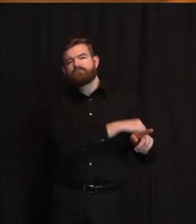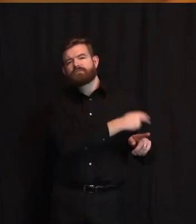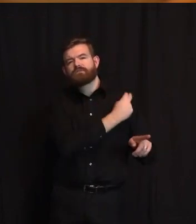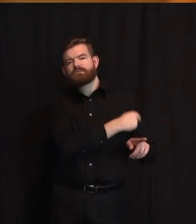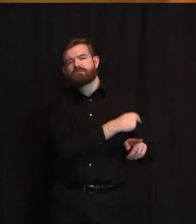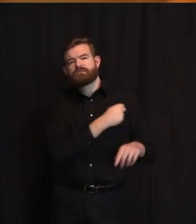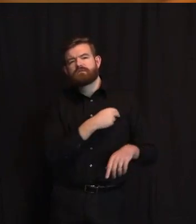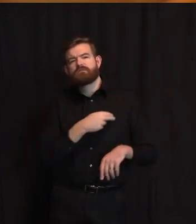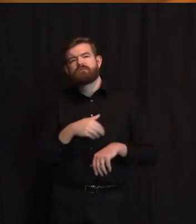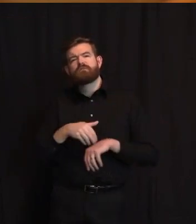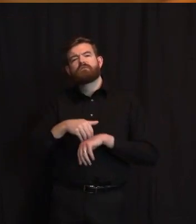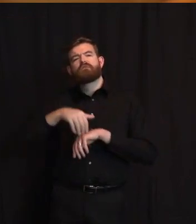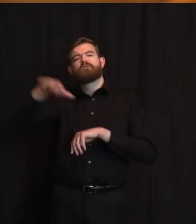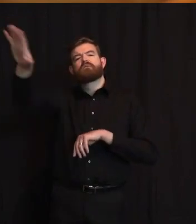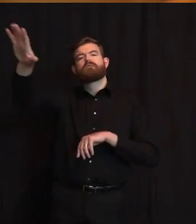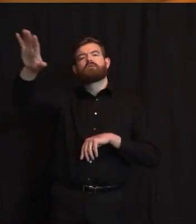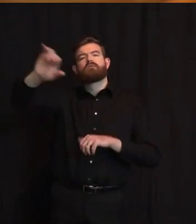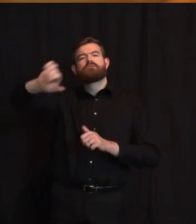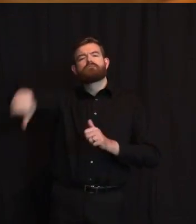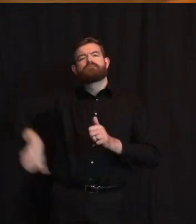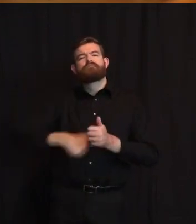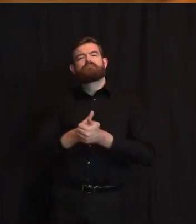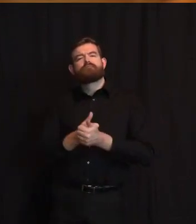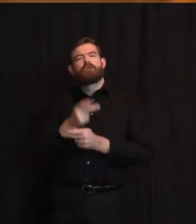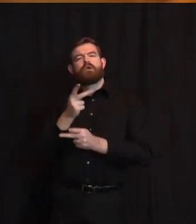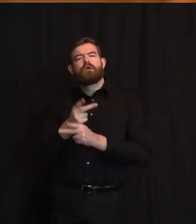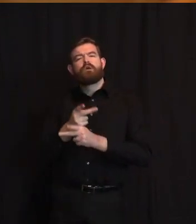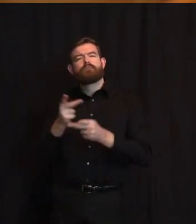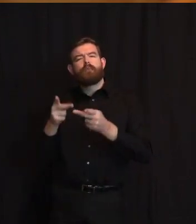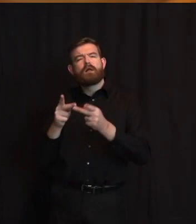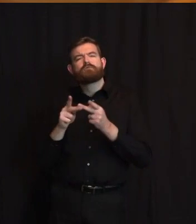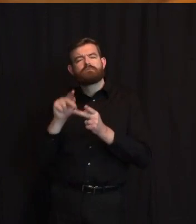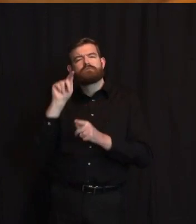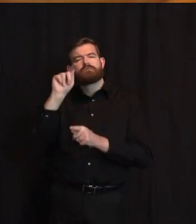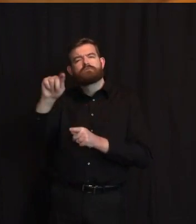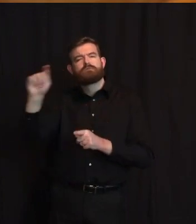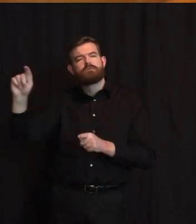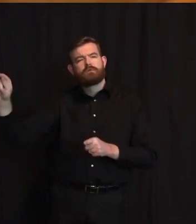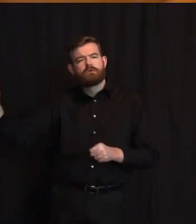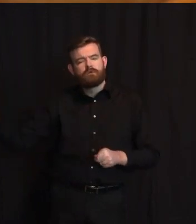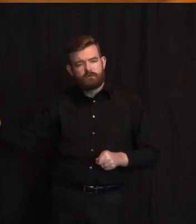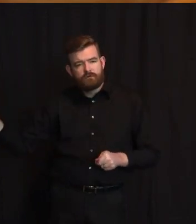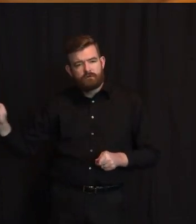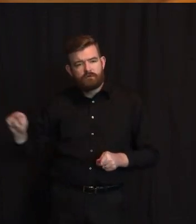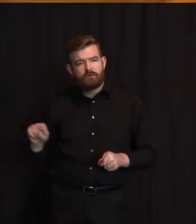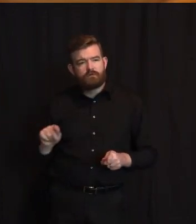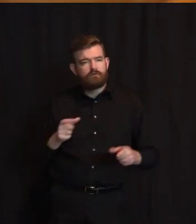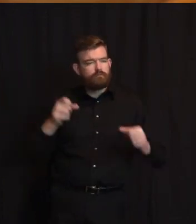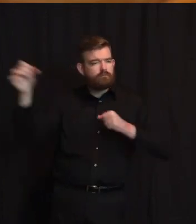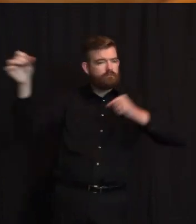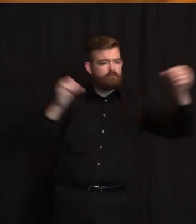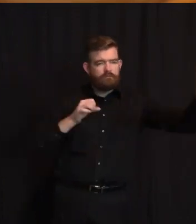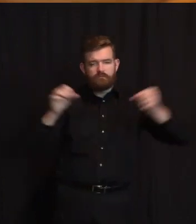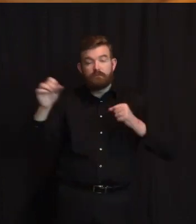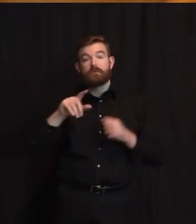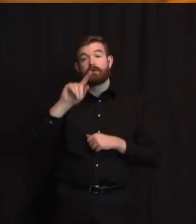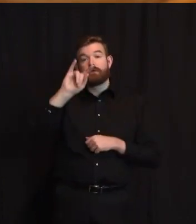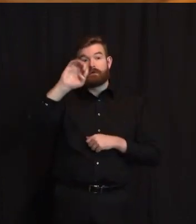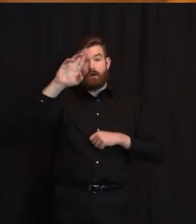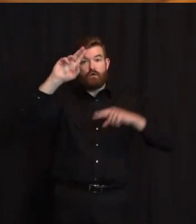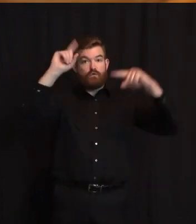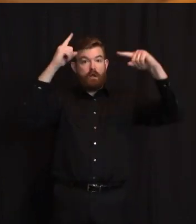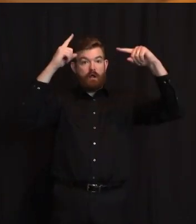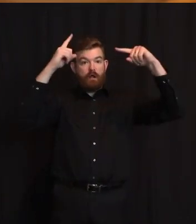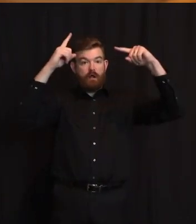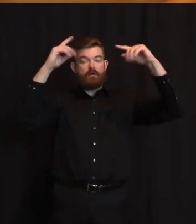follow-up. We're taking a tiered approach to bed capacity. Tier 1 and 2 are units in hospitals